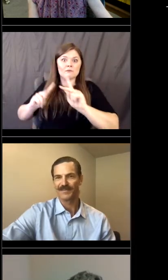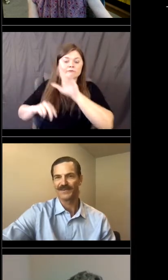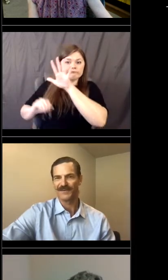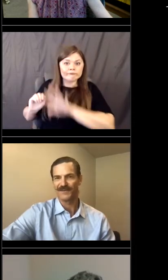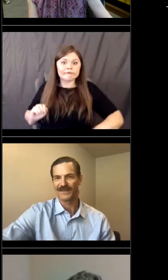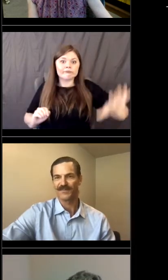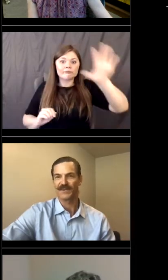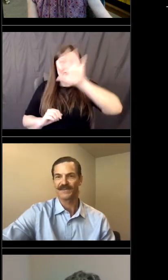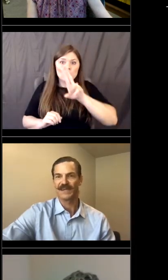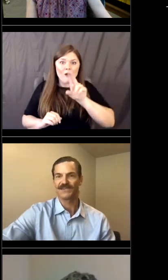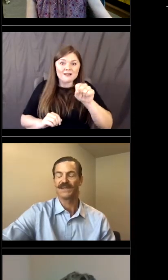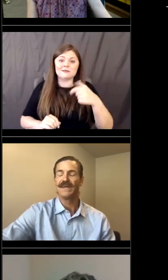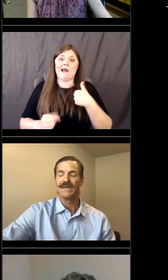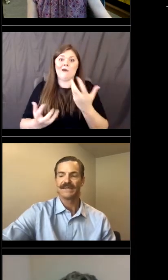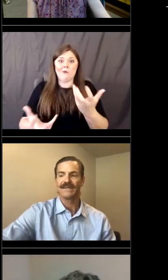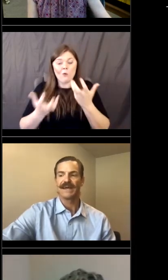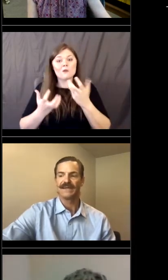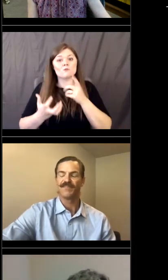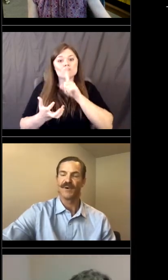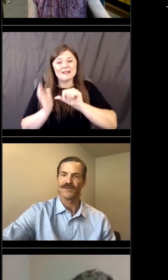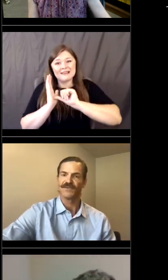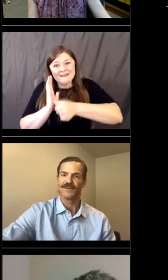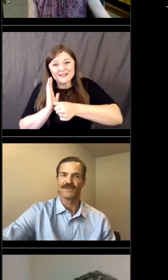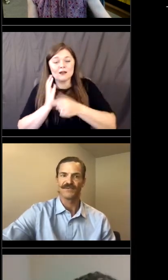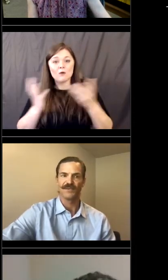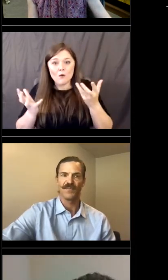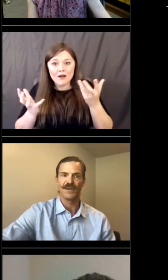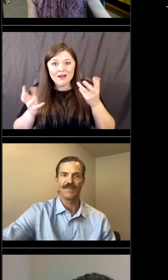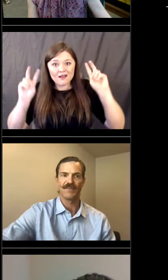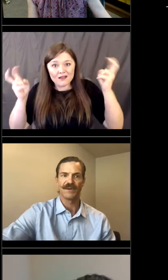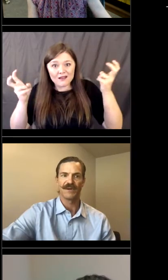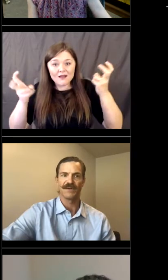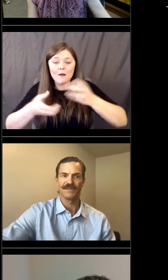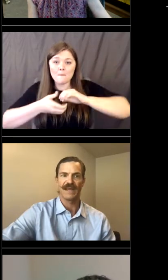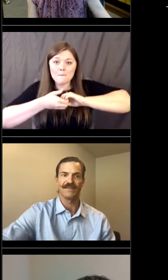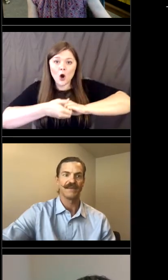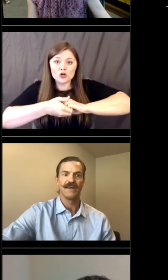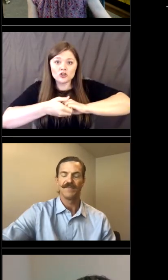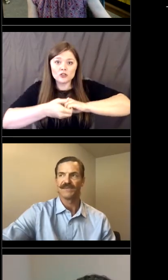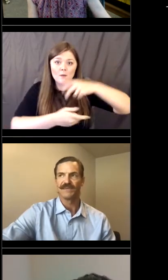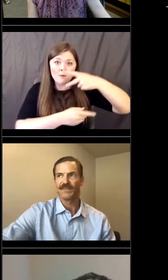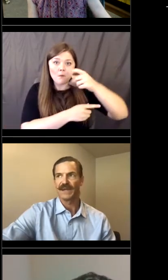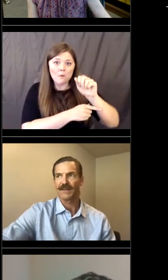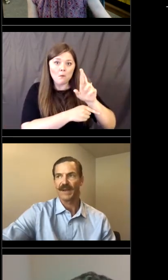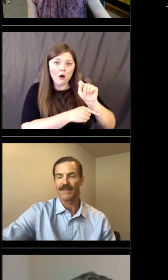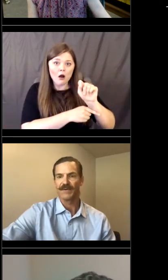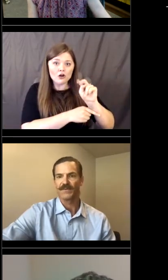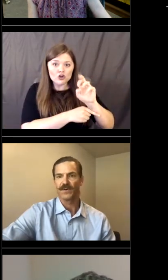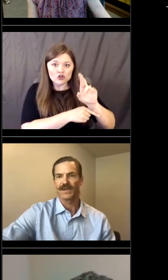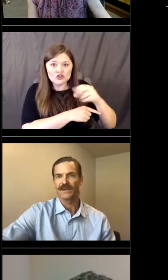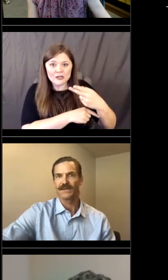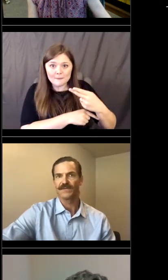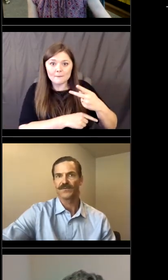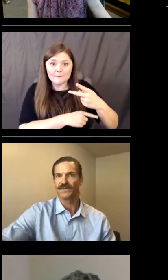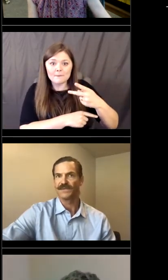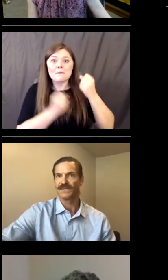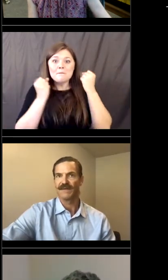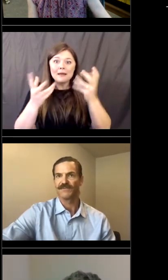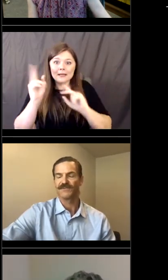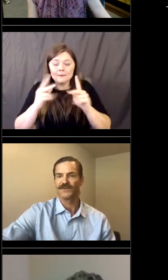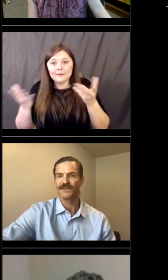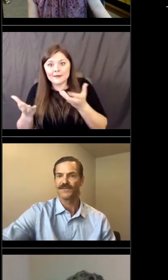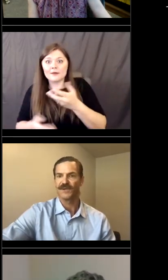that I want to push throughout this presentation, it's the idea of partnerships. There's so many people in our states, Mississippi and Alabama, working towards